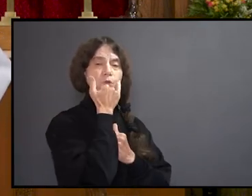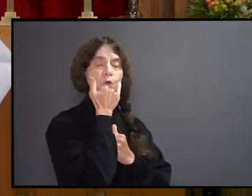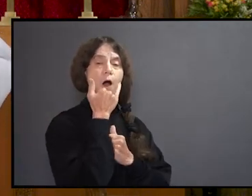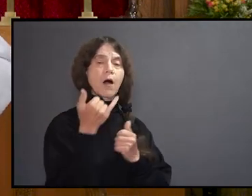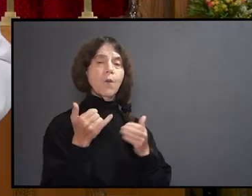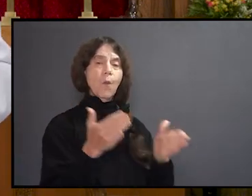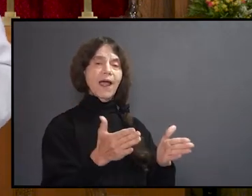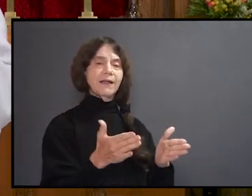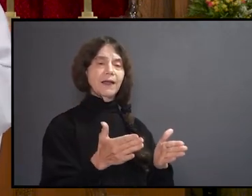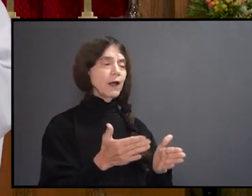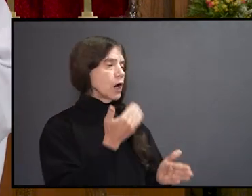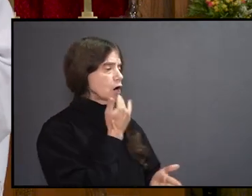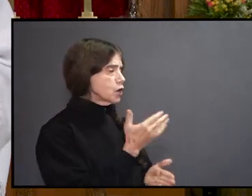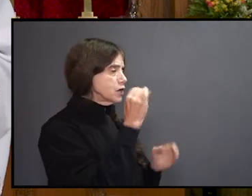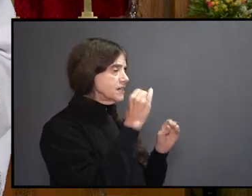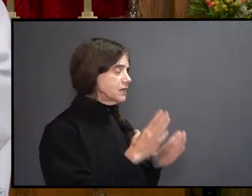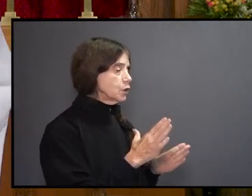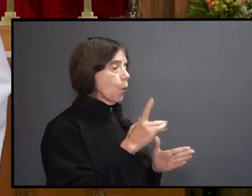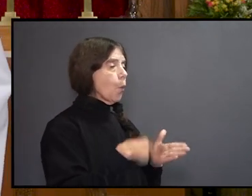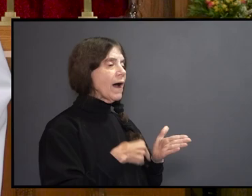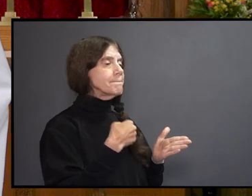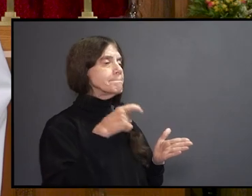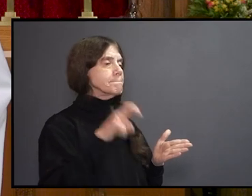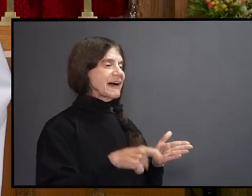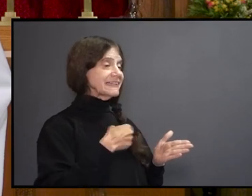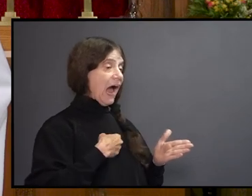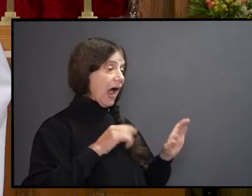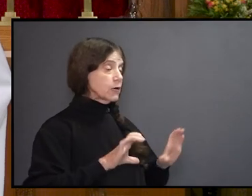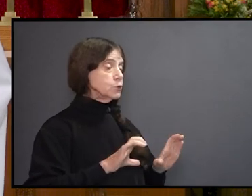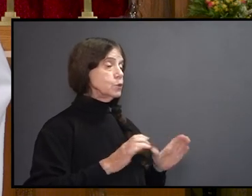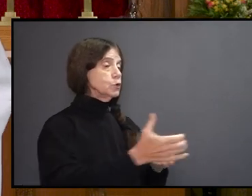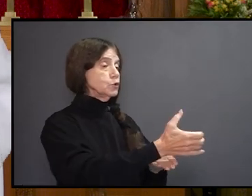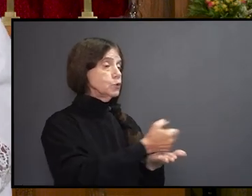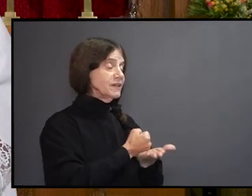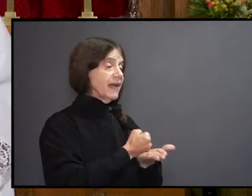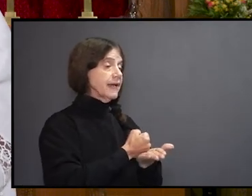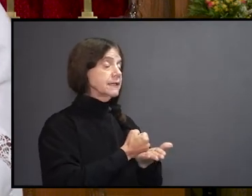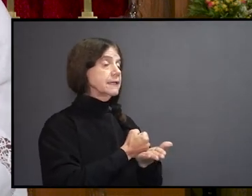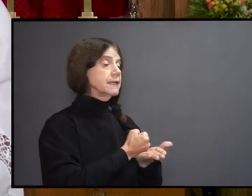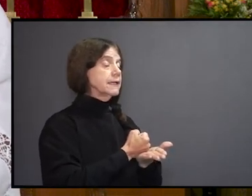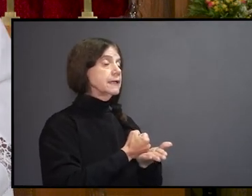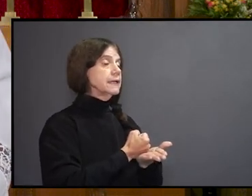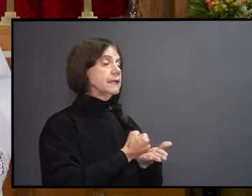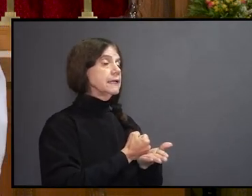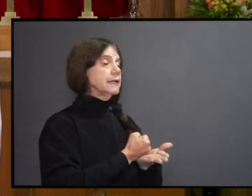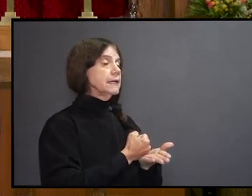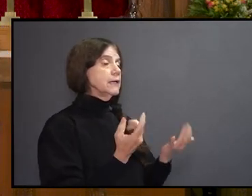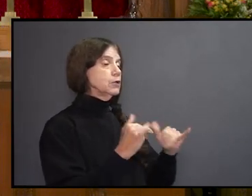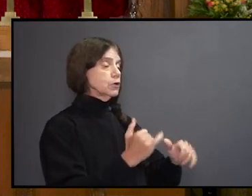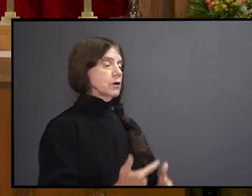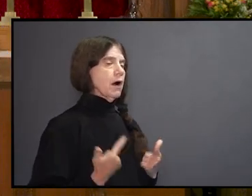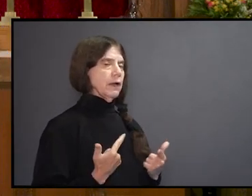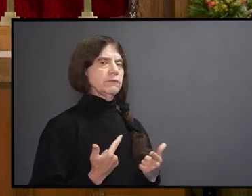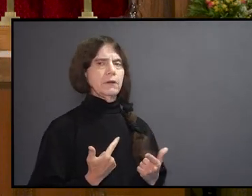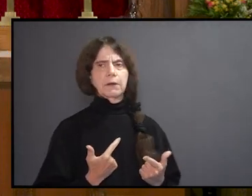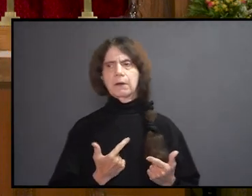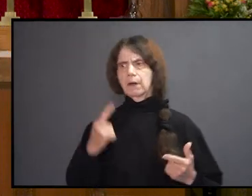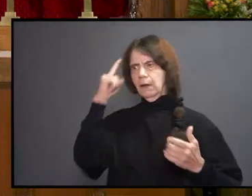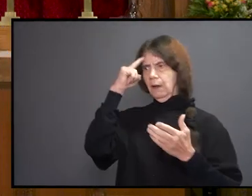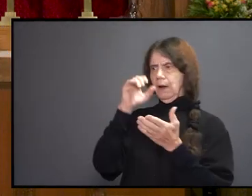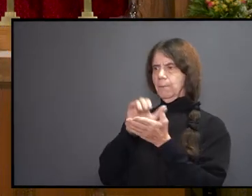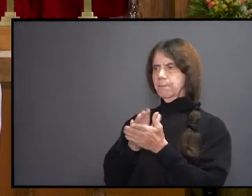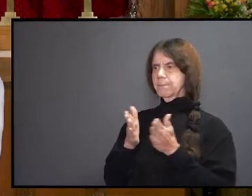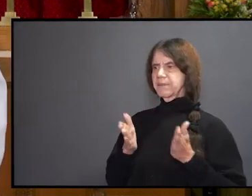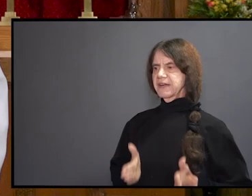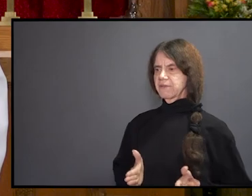teacher, what must I do to inherit eternal life? And then comes that moment where believing Christians have to pick up